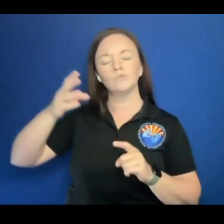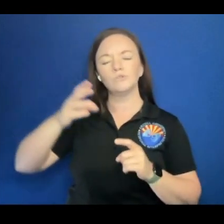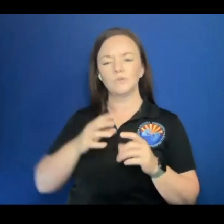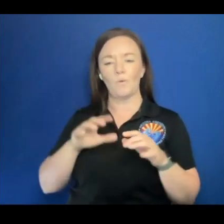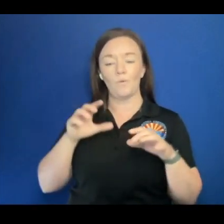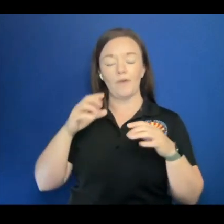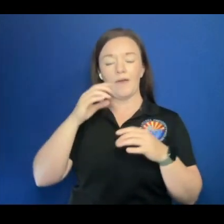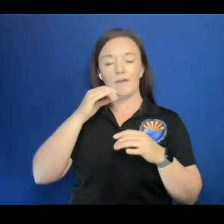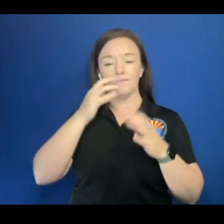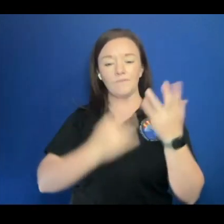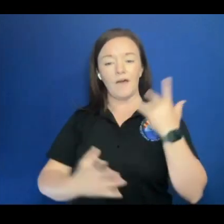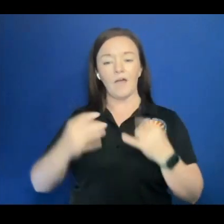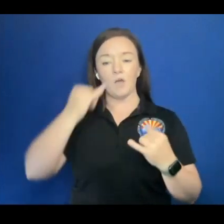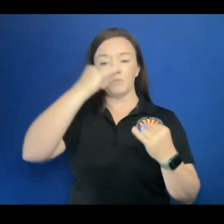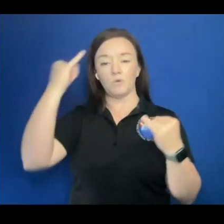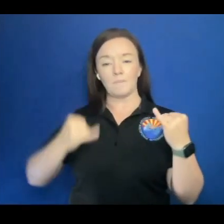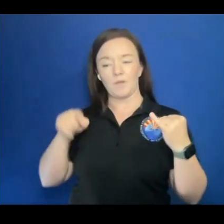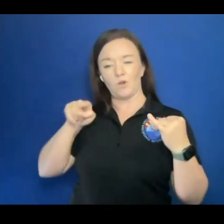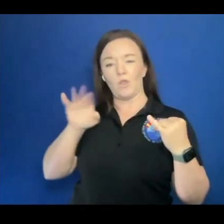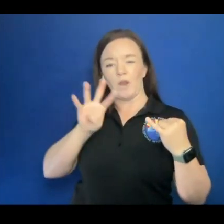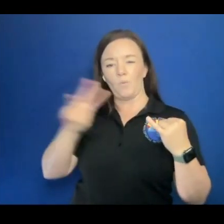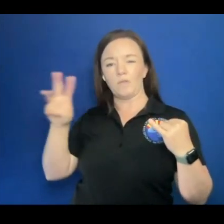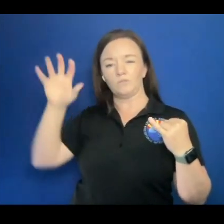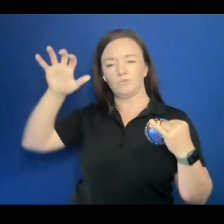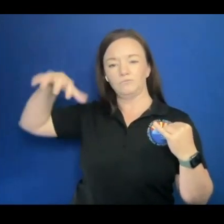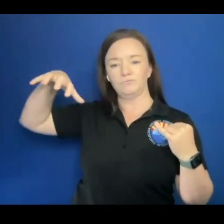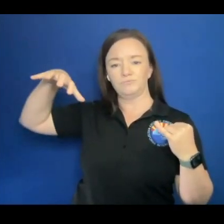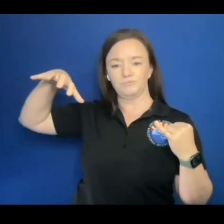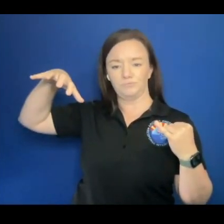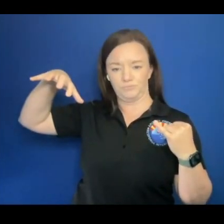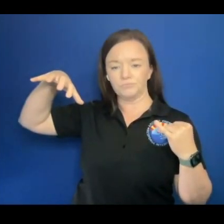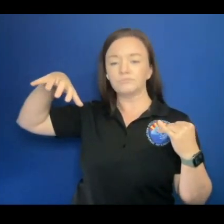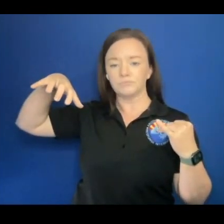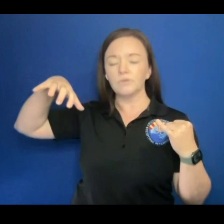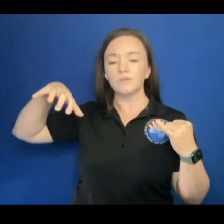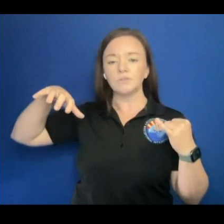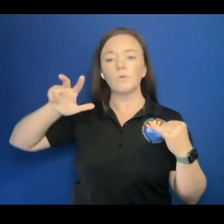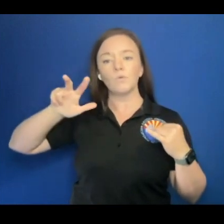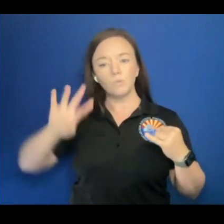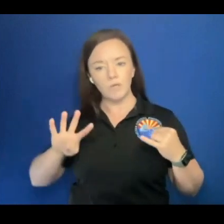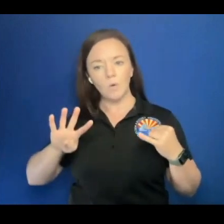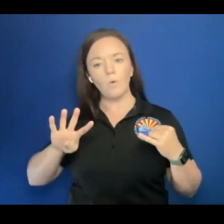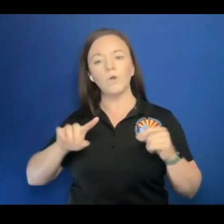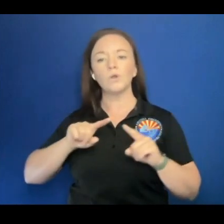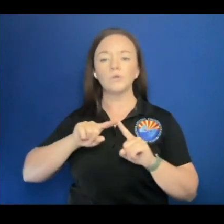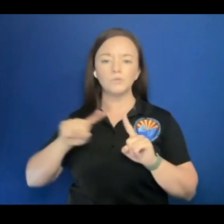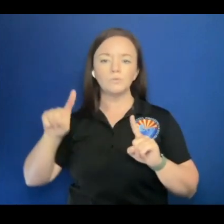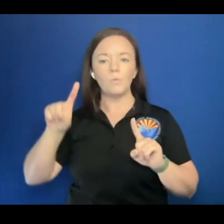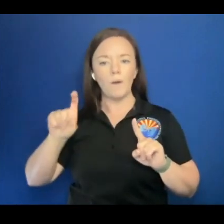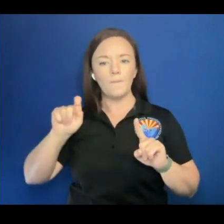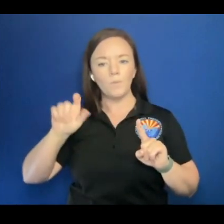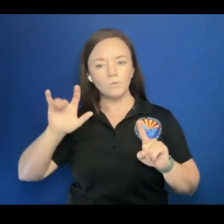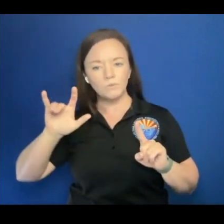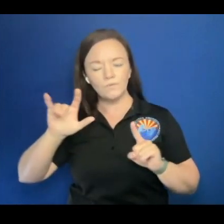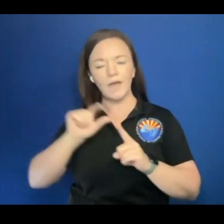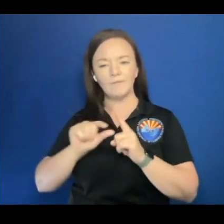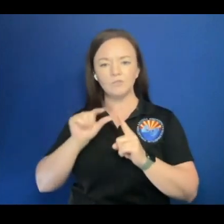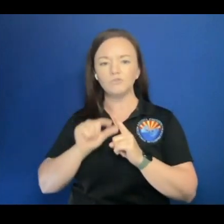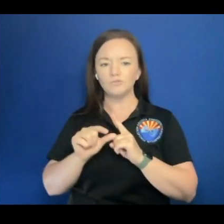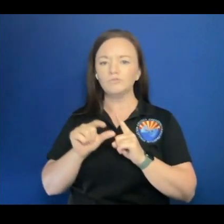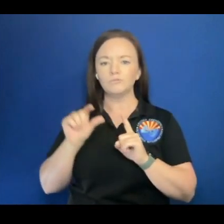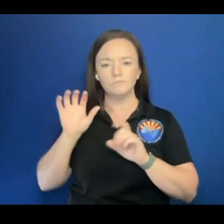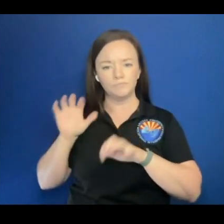perimeter. Anywhere from 3/4 of an inch to over 1.25 inches has been noted for a lot of these